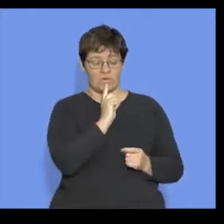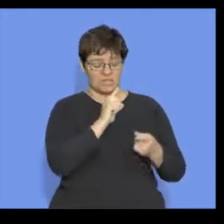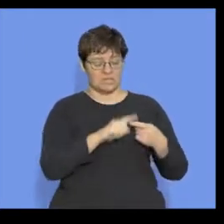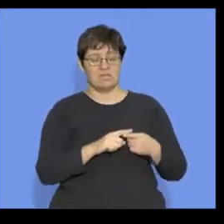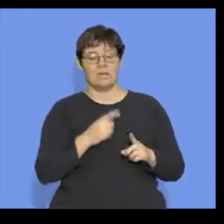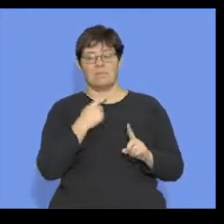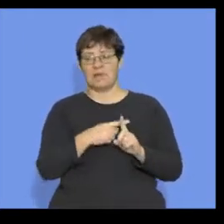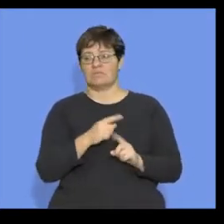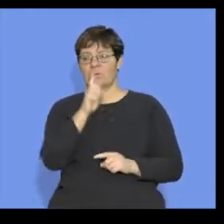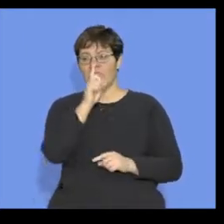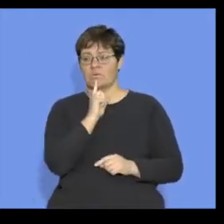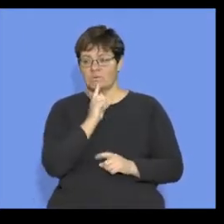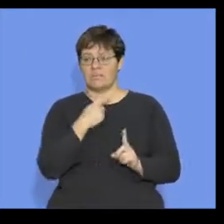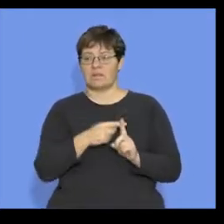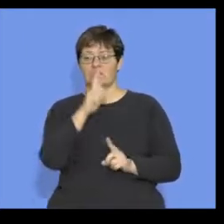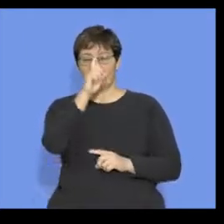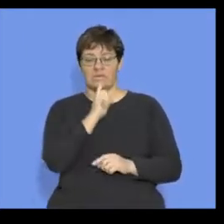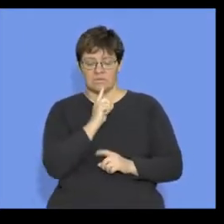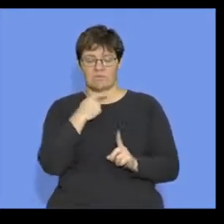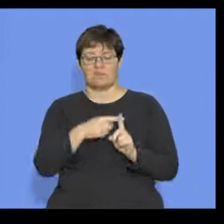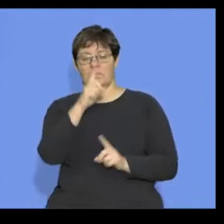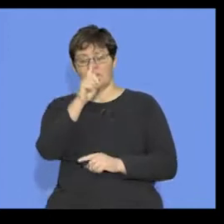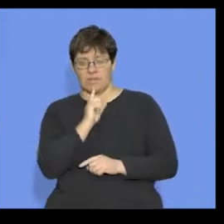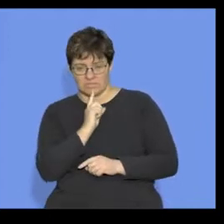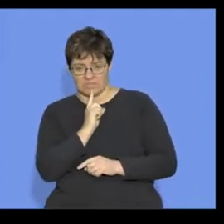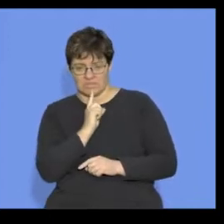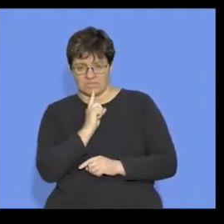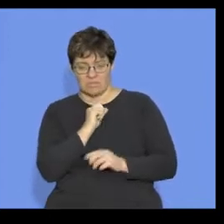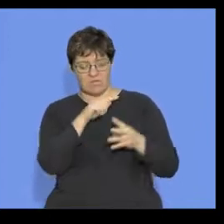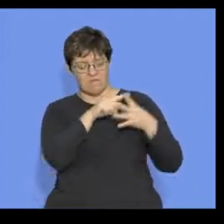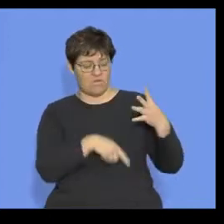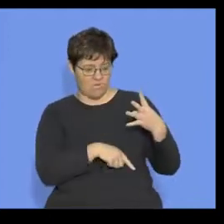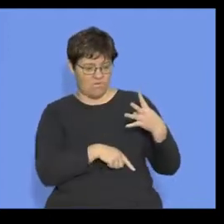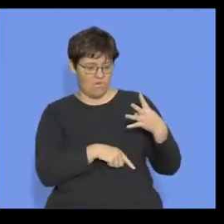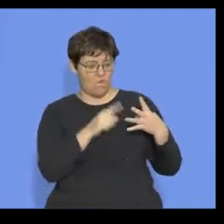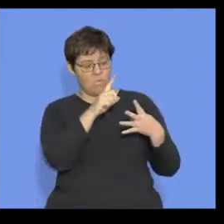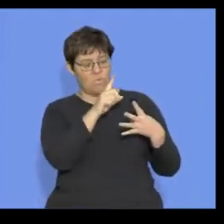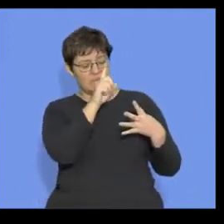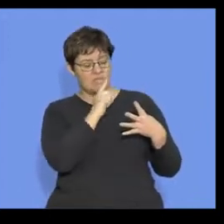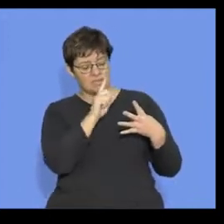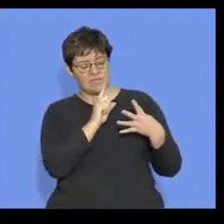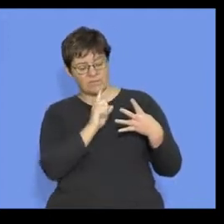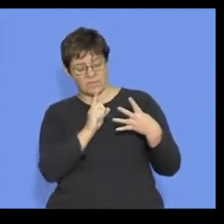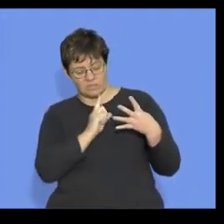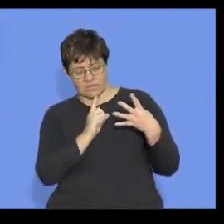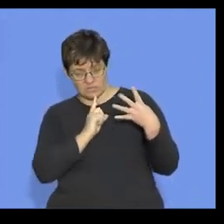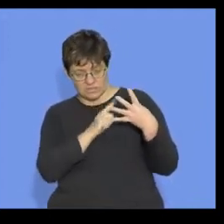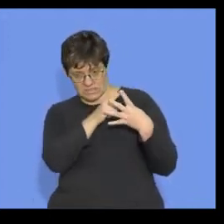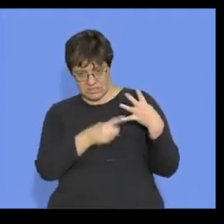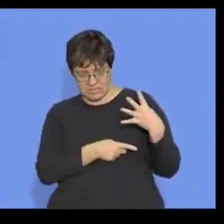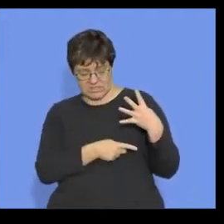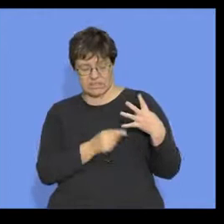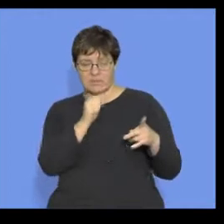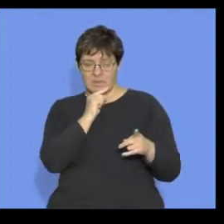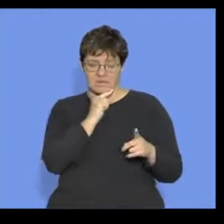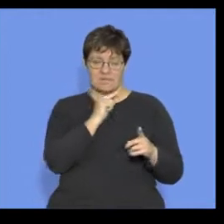1,000, 1,000, 1,000, which is give us 4,000. Are we together? Because if you're 4-digit, 8 can be in the first place, second,